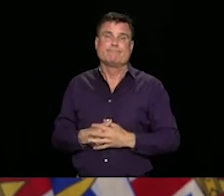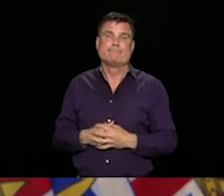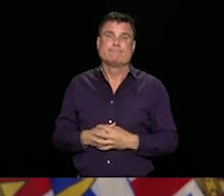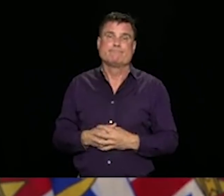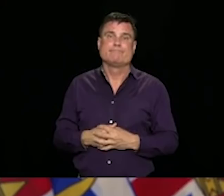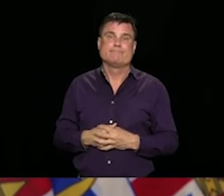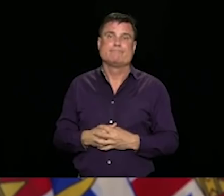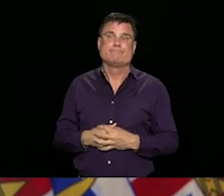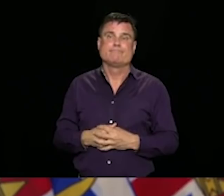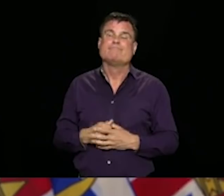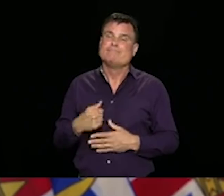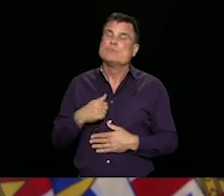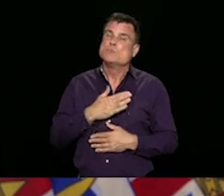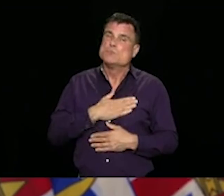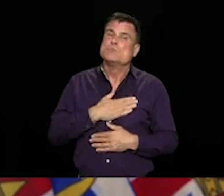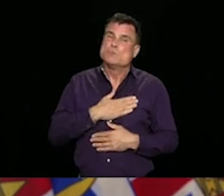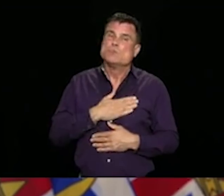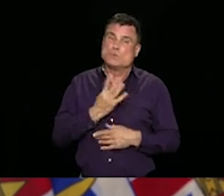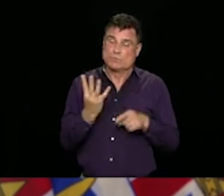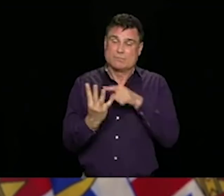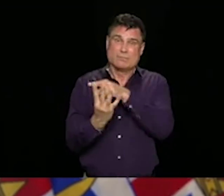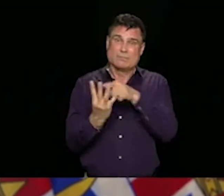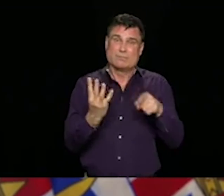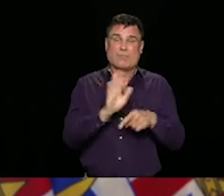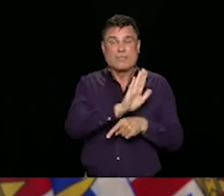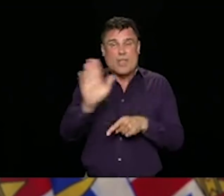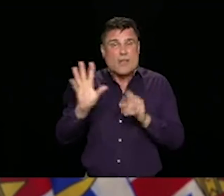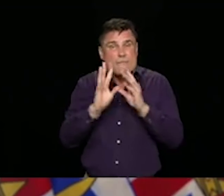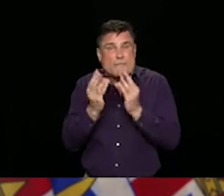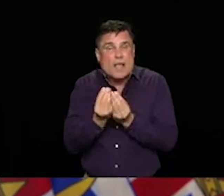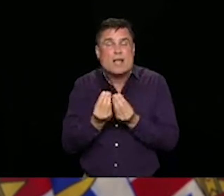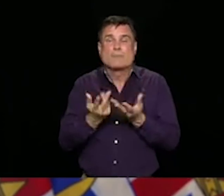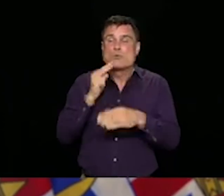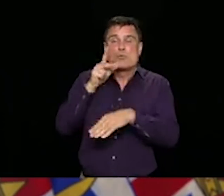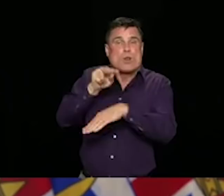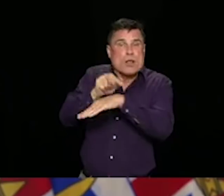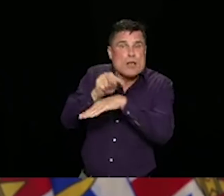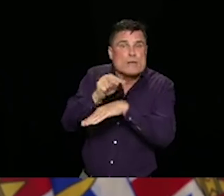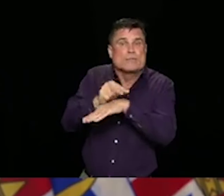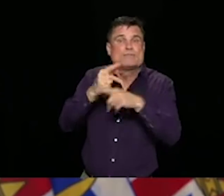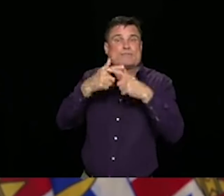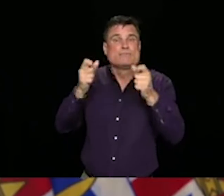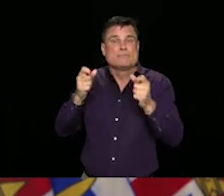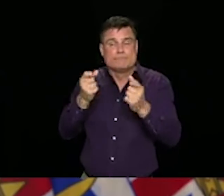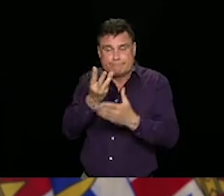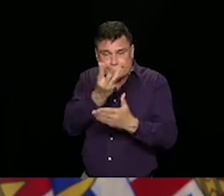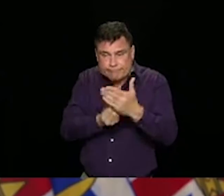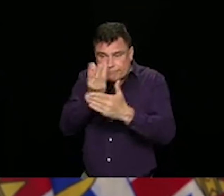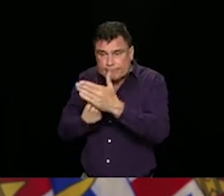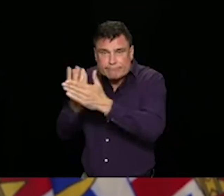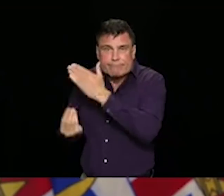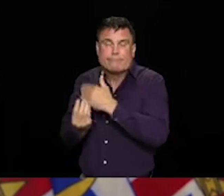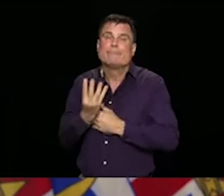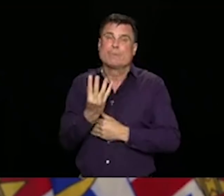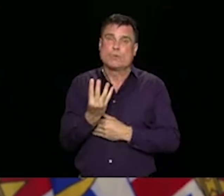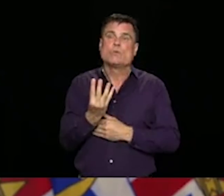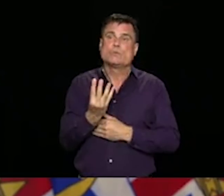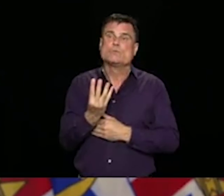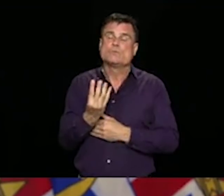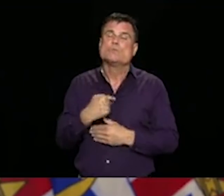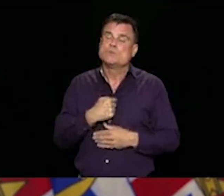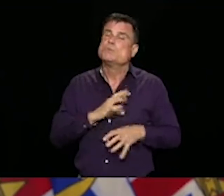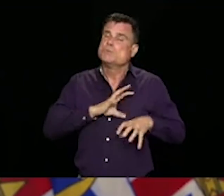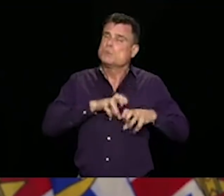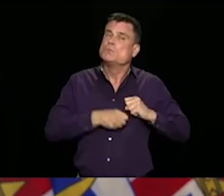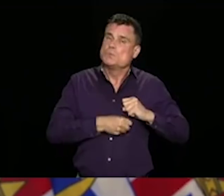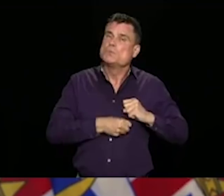our condolences go to their families and to their care teams and the challenges that this virus has caused and the grief